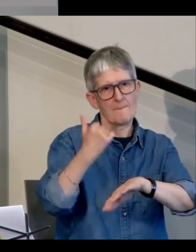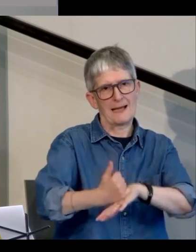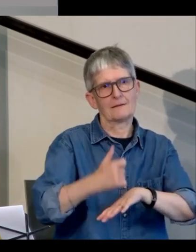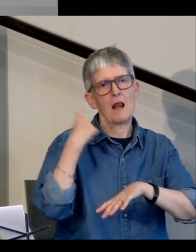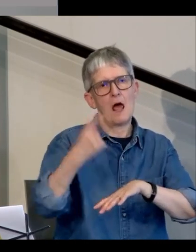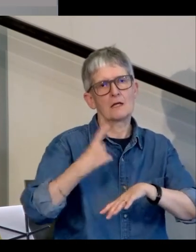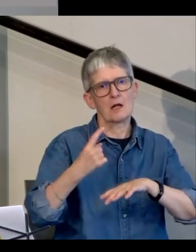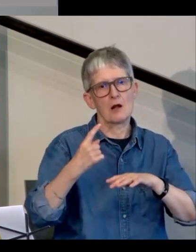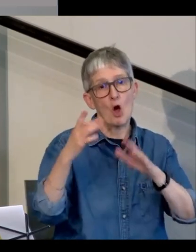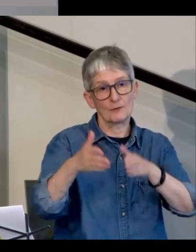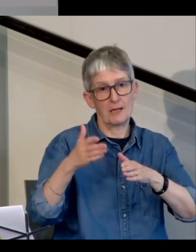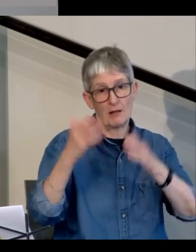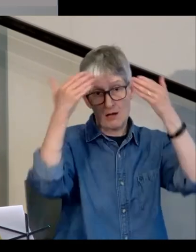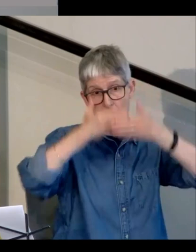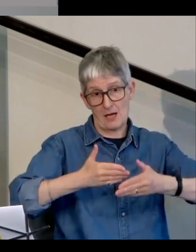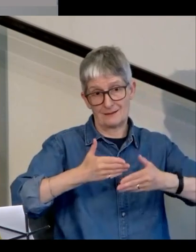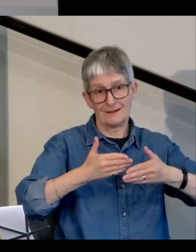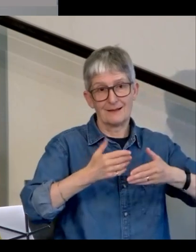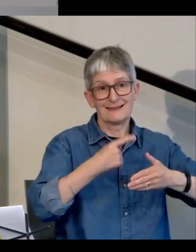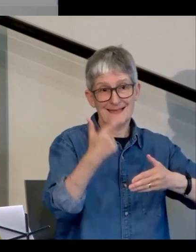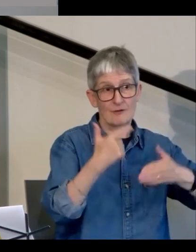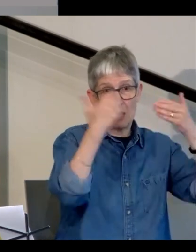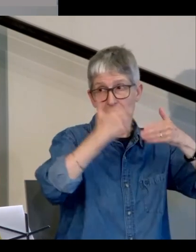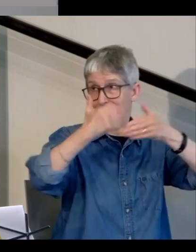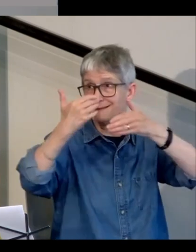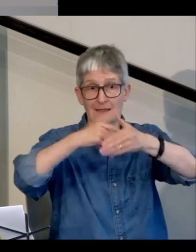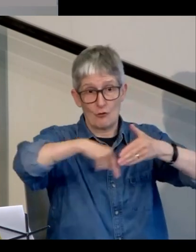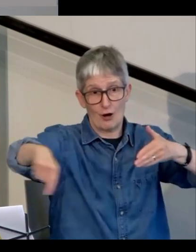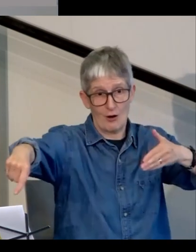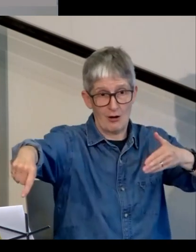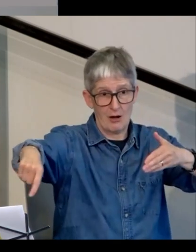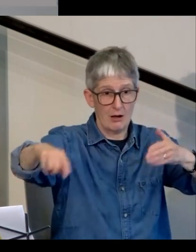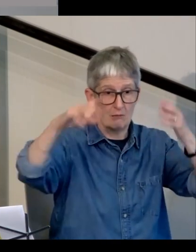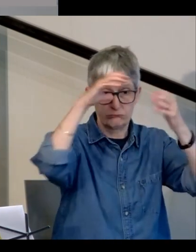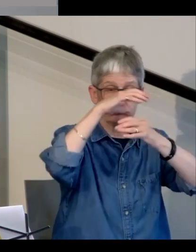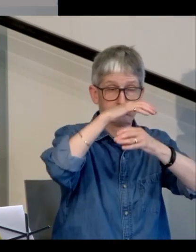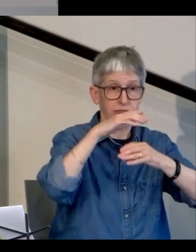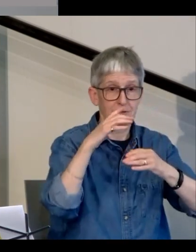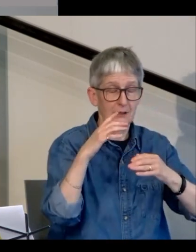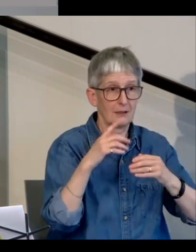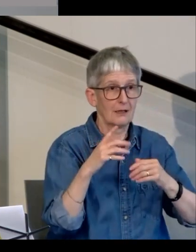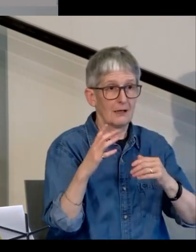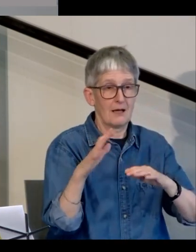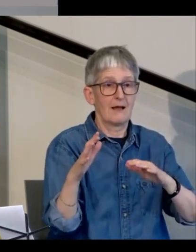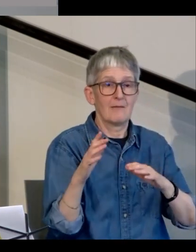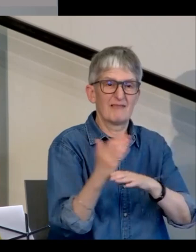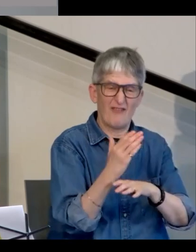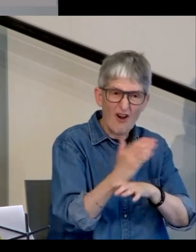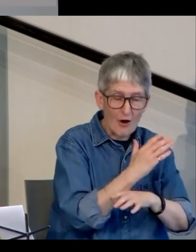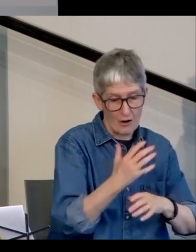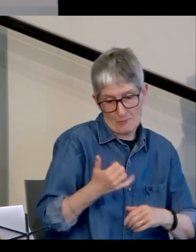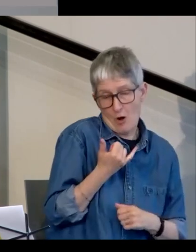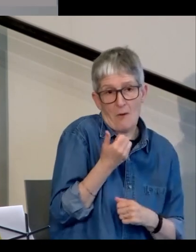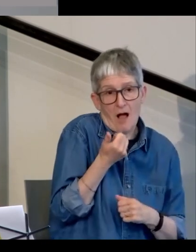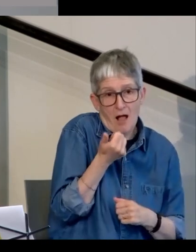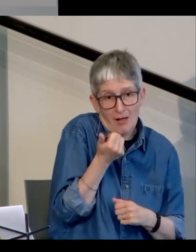I was on nights, we used to do a full 7 nights in a row, so I became pretty nocturnal. And it was before mobile phones,